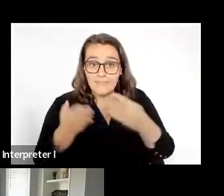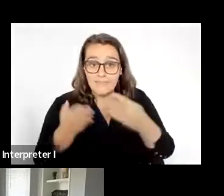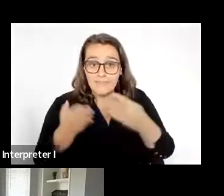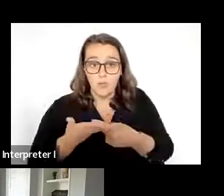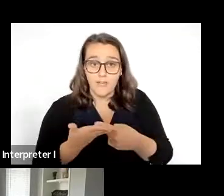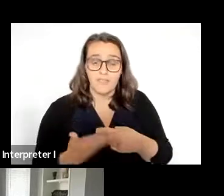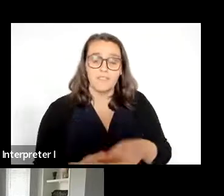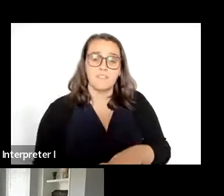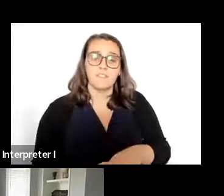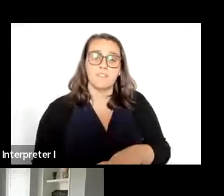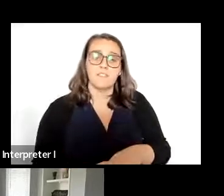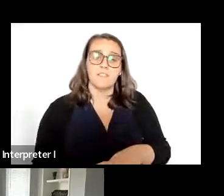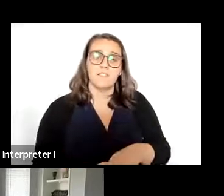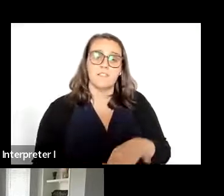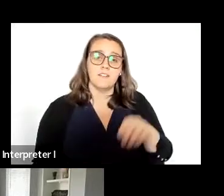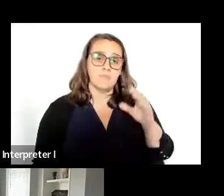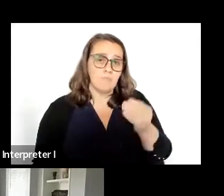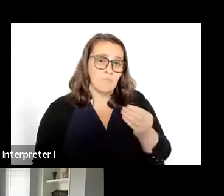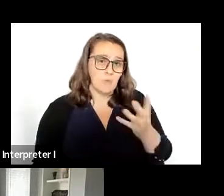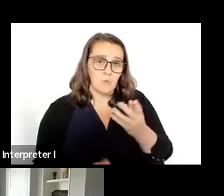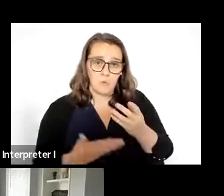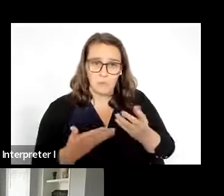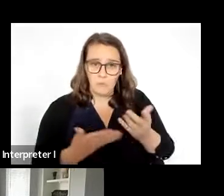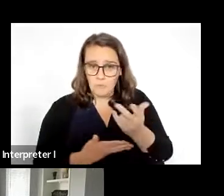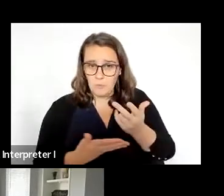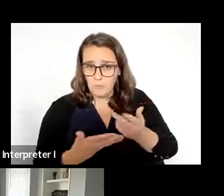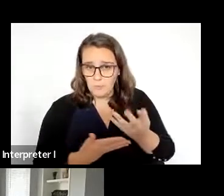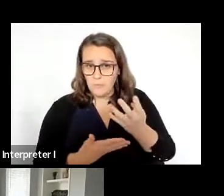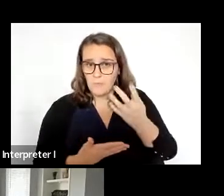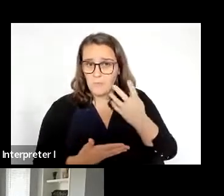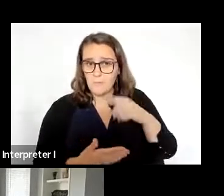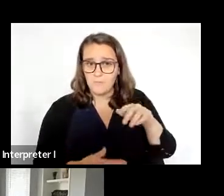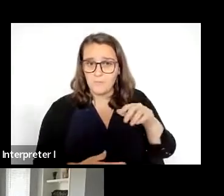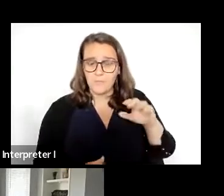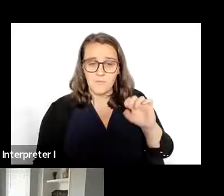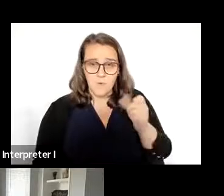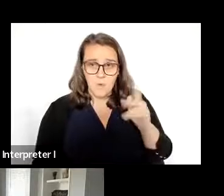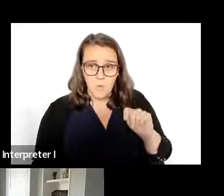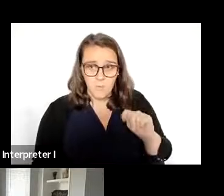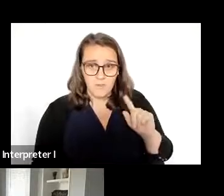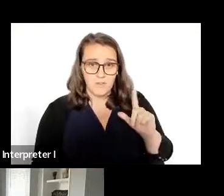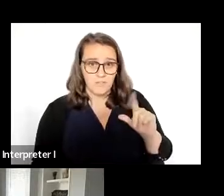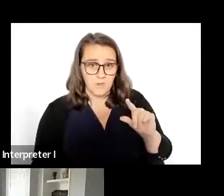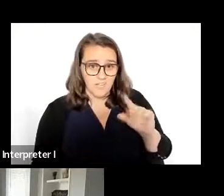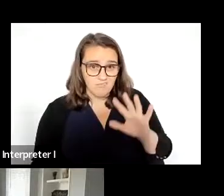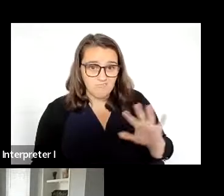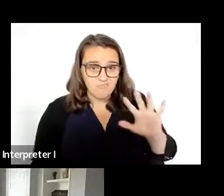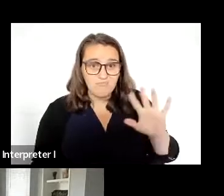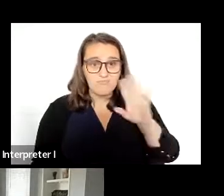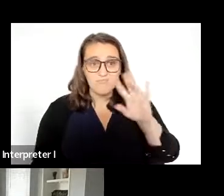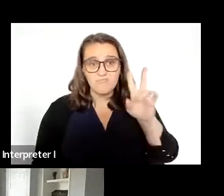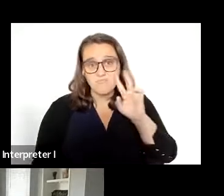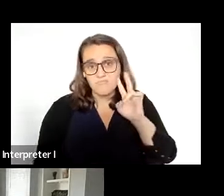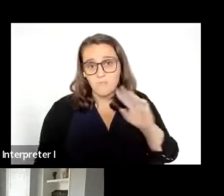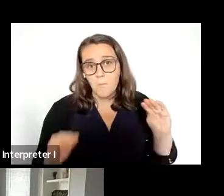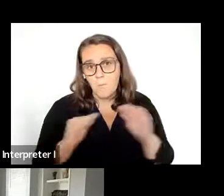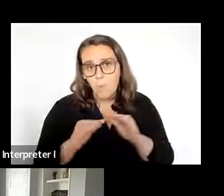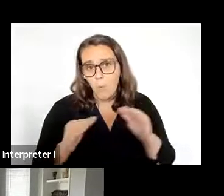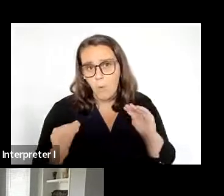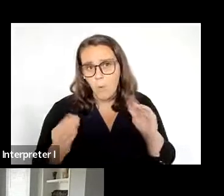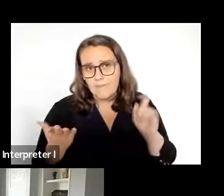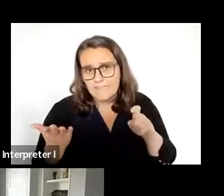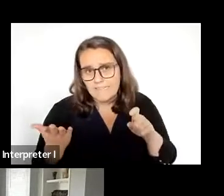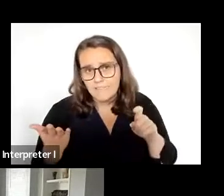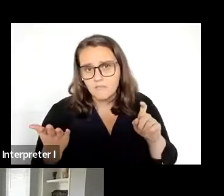you indicated, Chairman, in a few weeks. And let's see where we are and what more can be done if is needed.